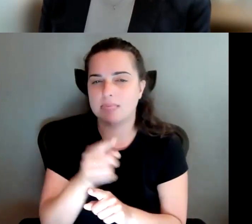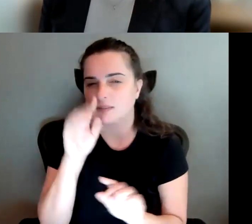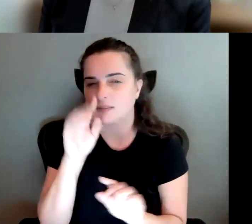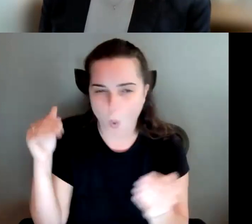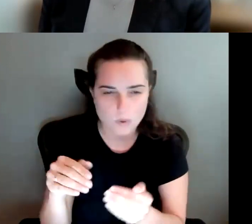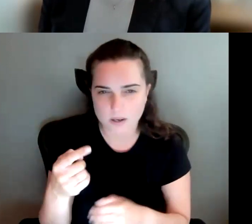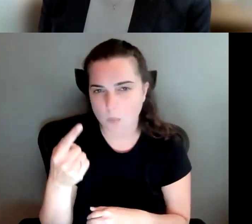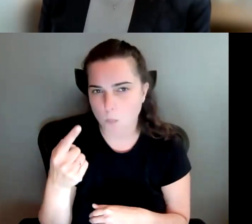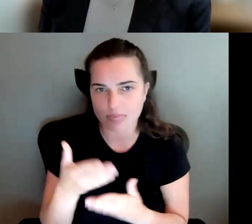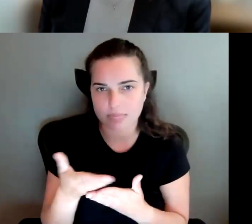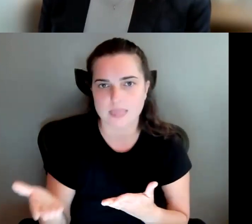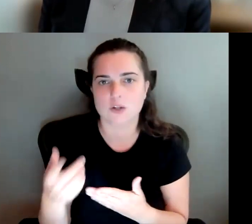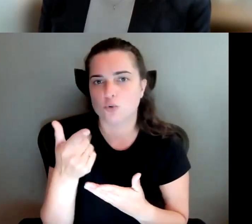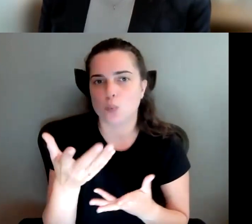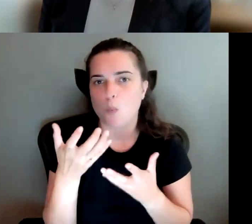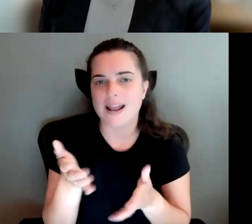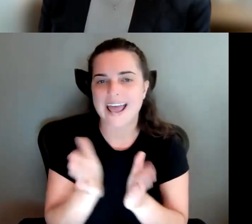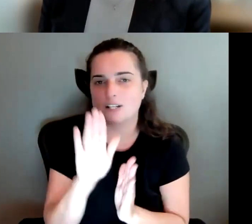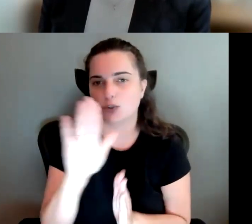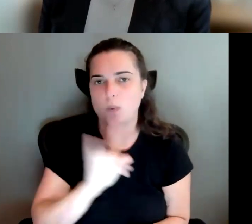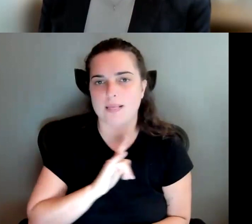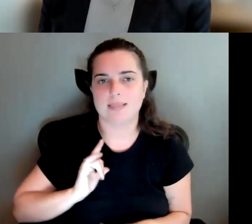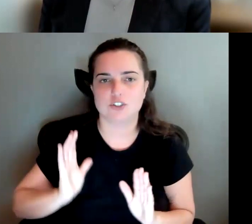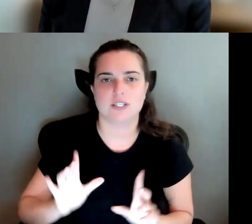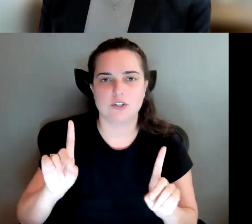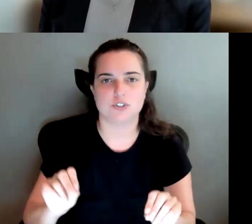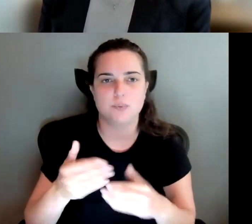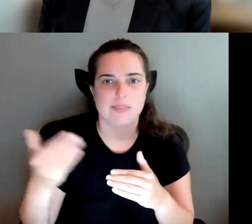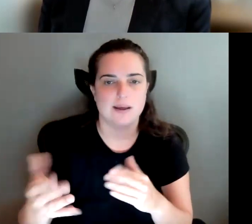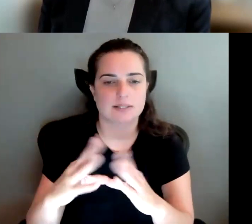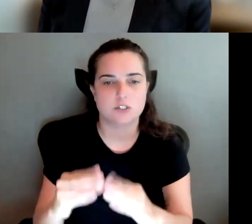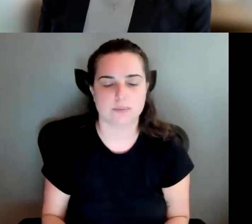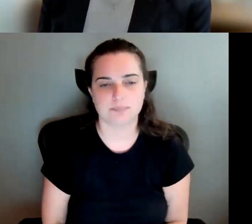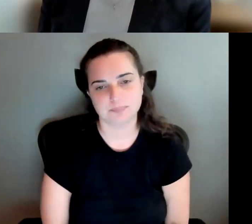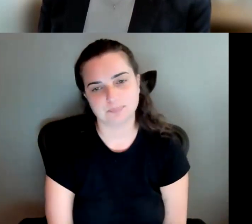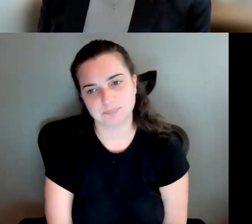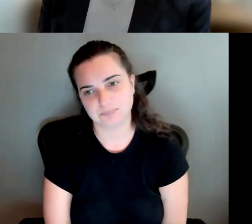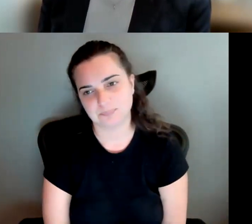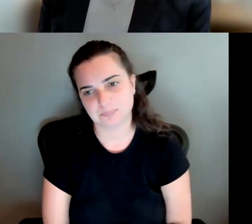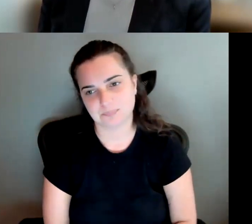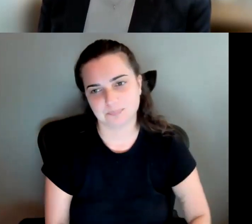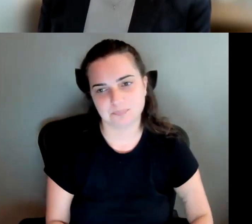you would like to ask your legislators to do in the next session.